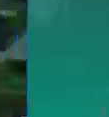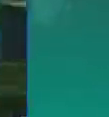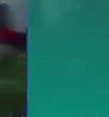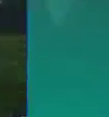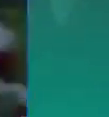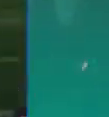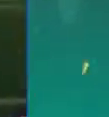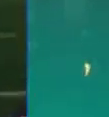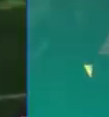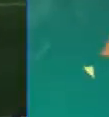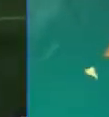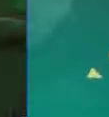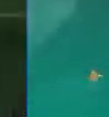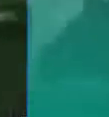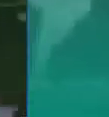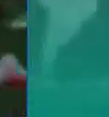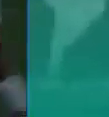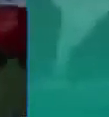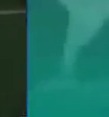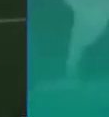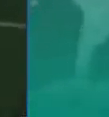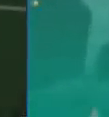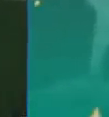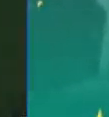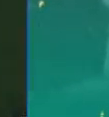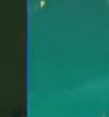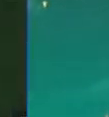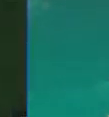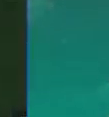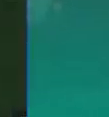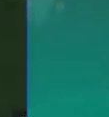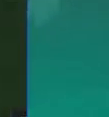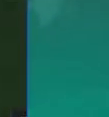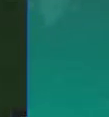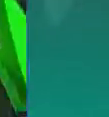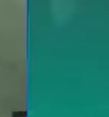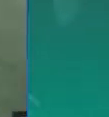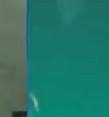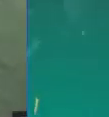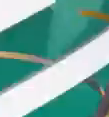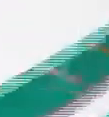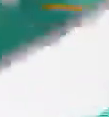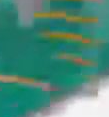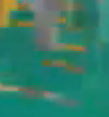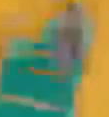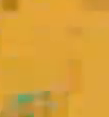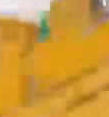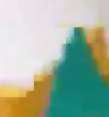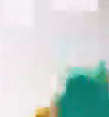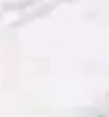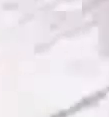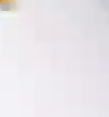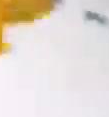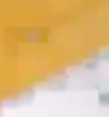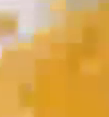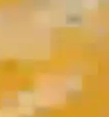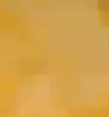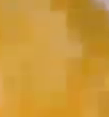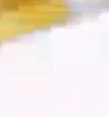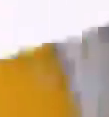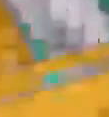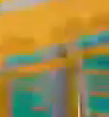And Uganda's under 20 women beats Kenya 3-1, gear up for third round of the World Cup qualifier.